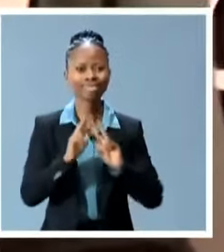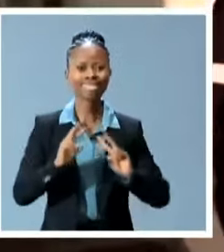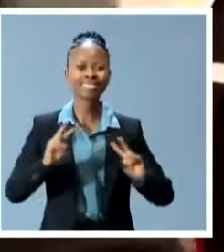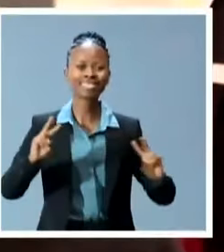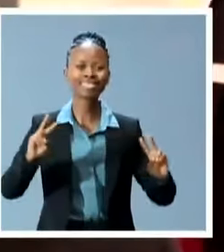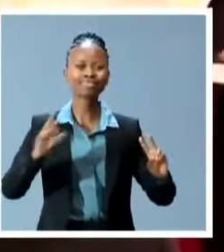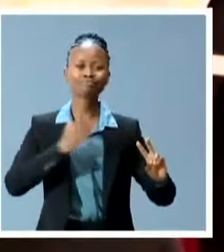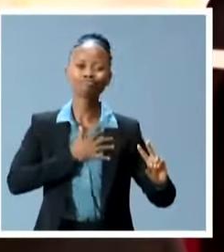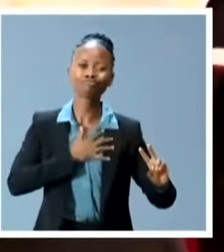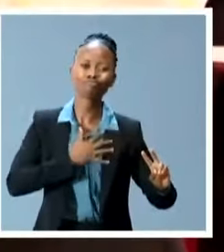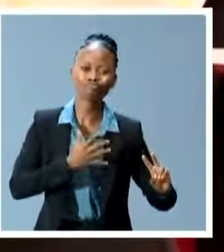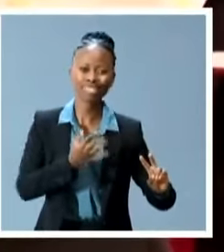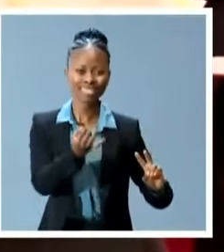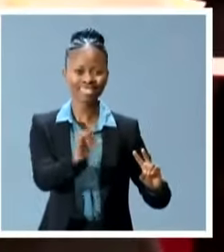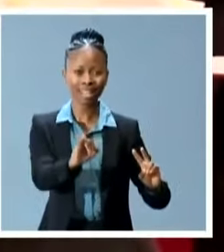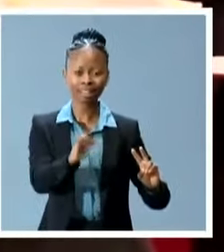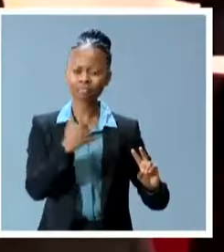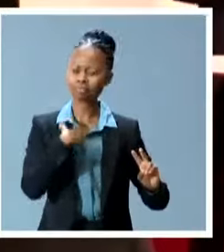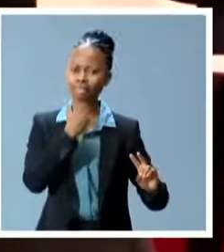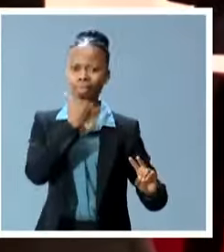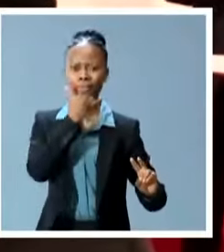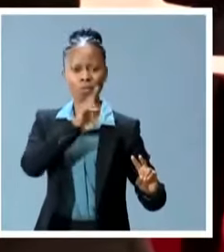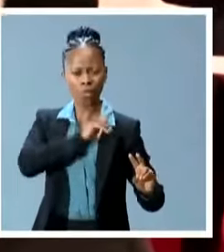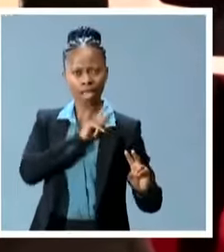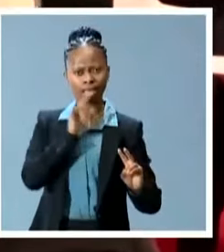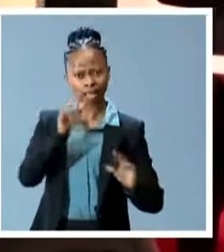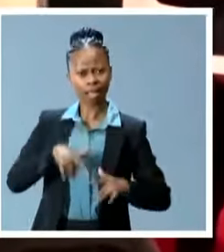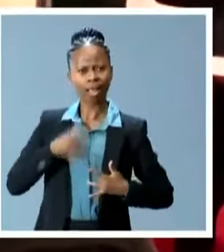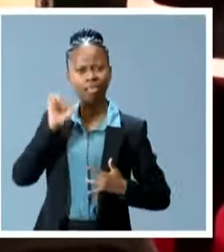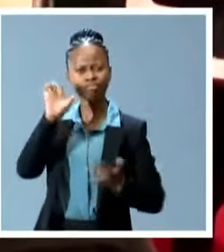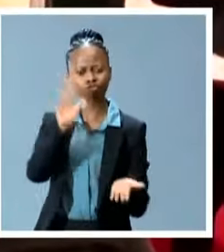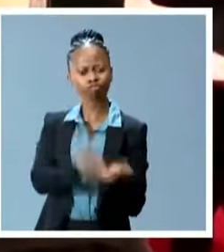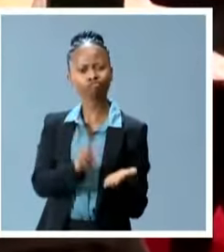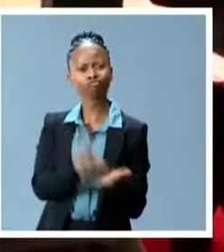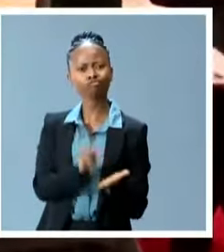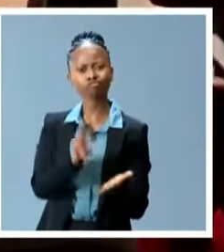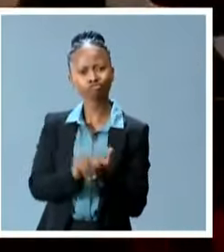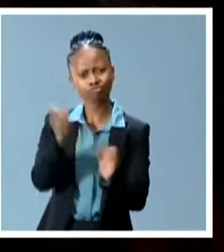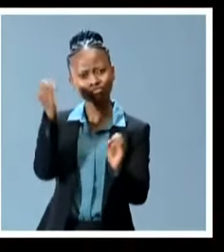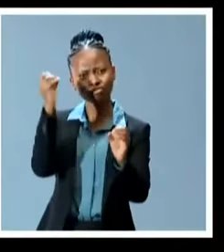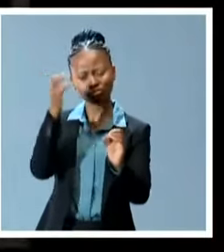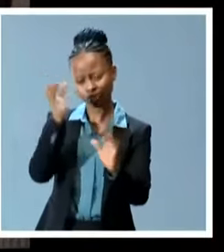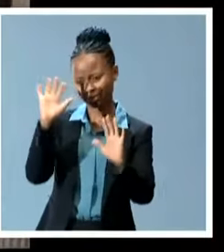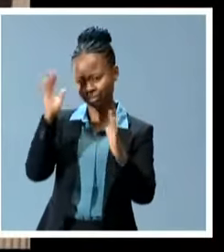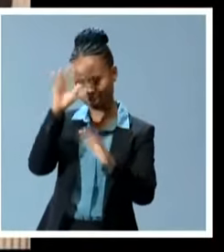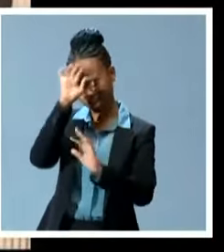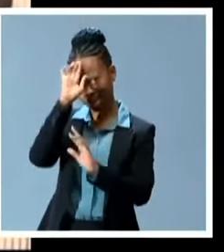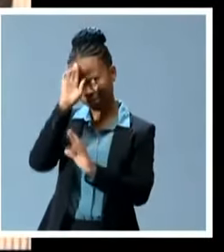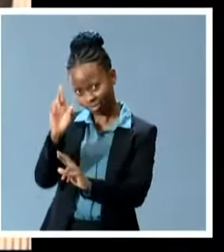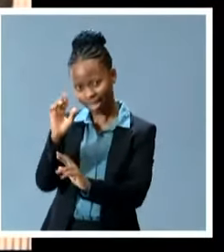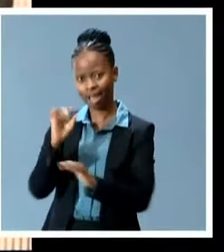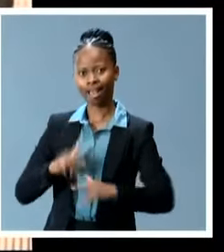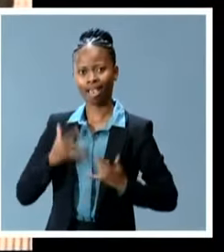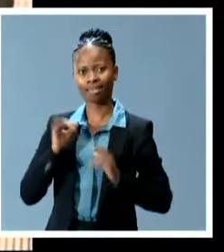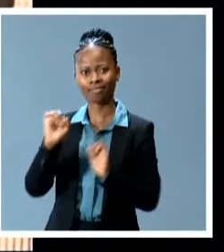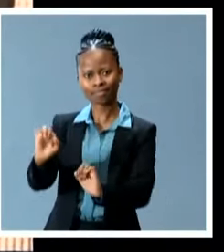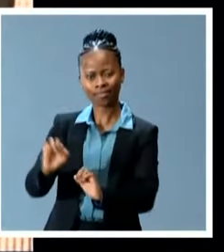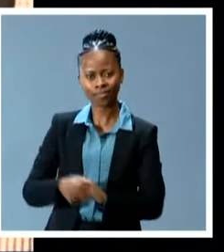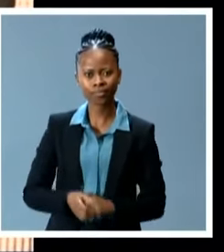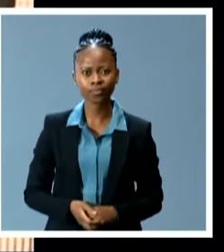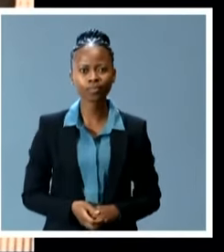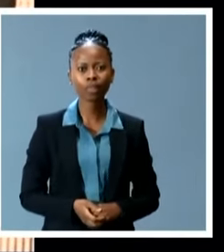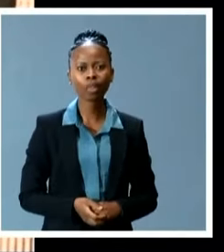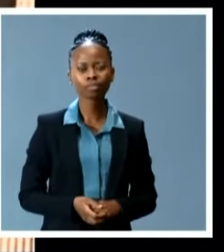I'm glad that that is being documented and shared, and that people continue to celebrate his life. I think it's very important for us, like,